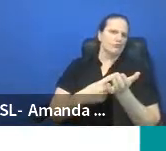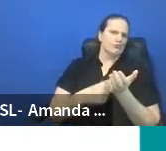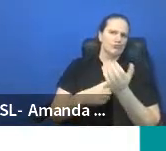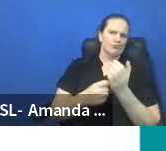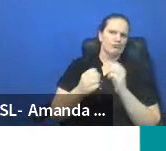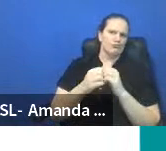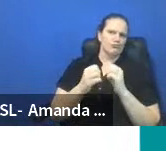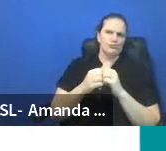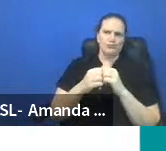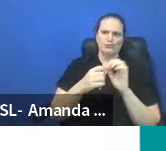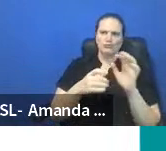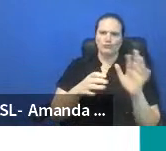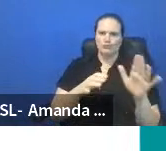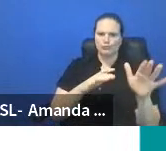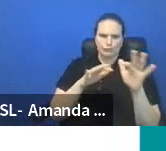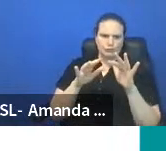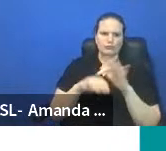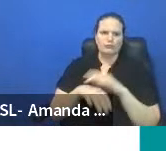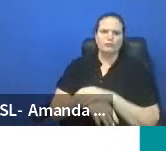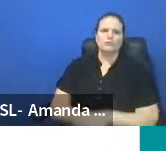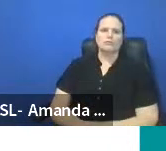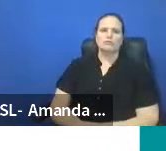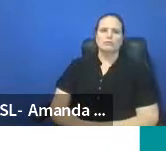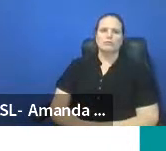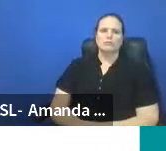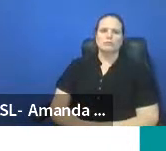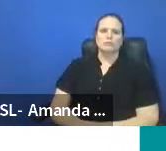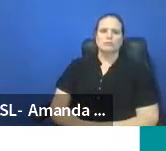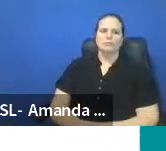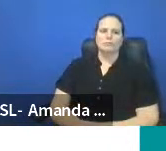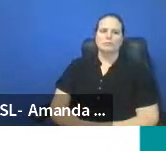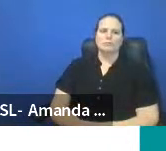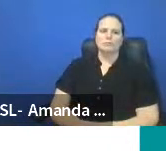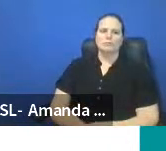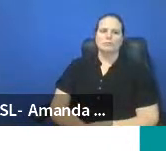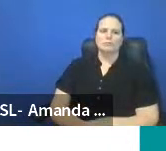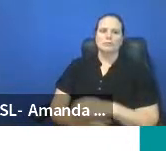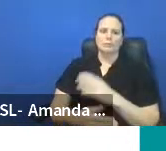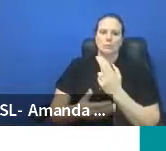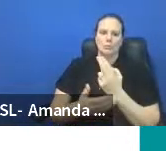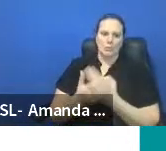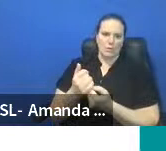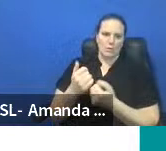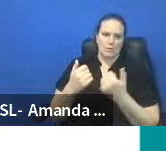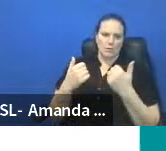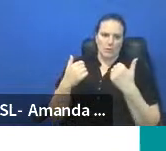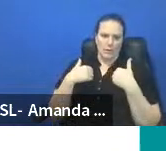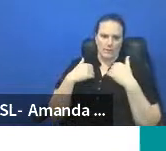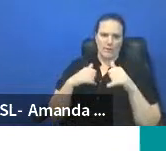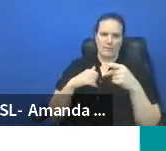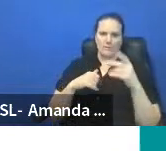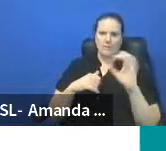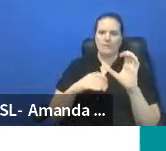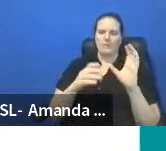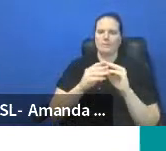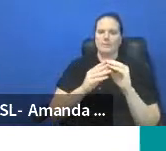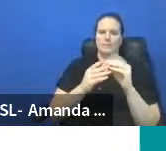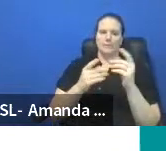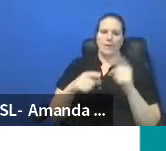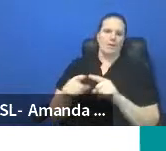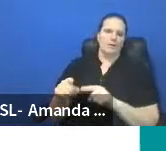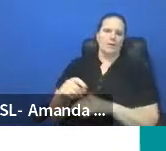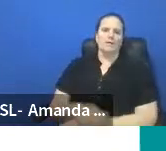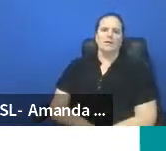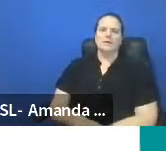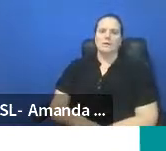need to have with them before that's decided. They both have existing commissions and public meetings that happen every 1 to 2